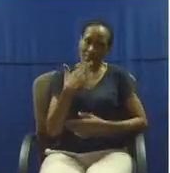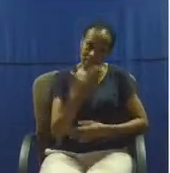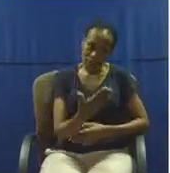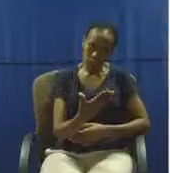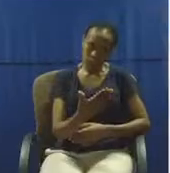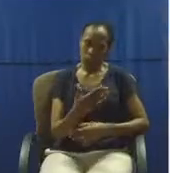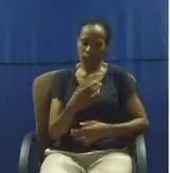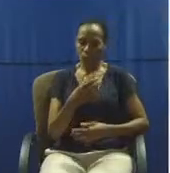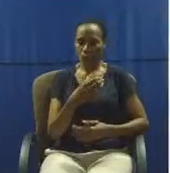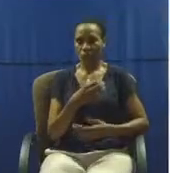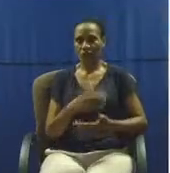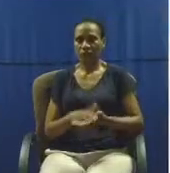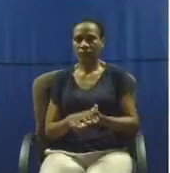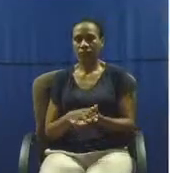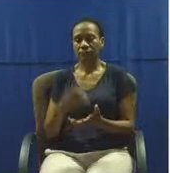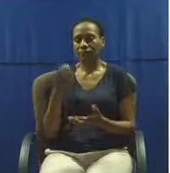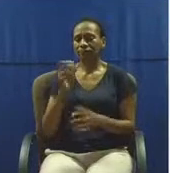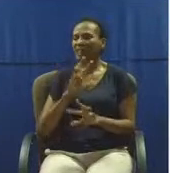No.